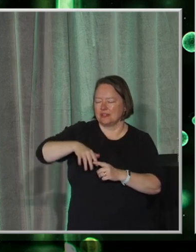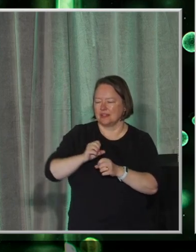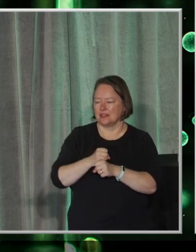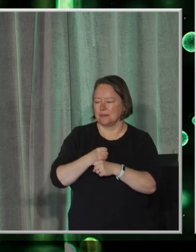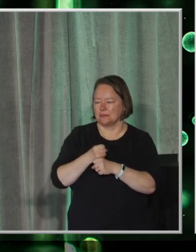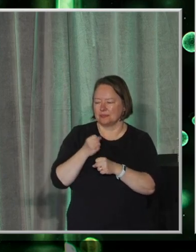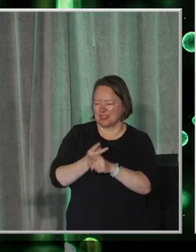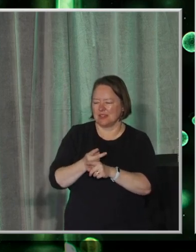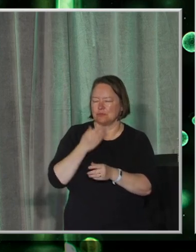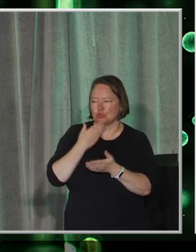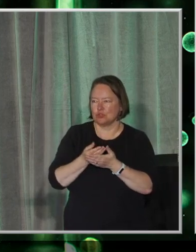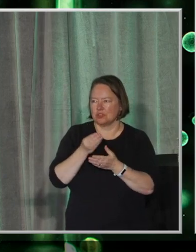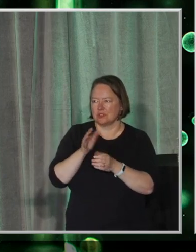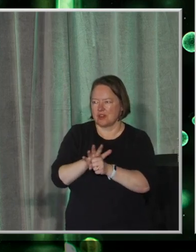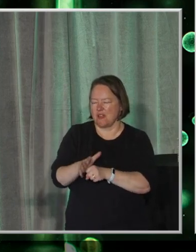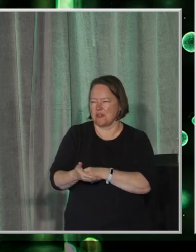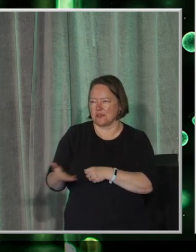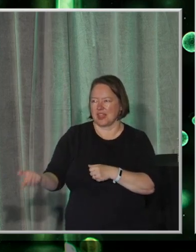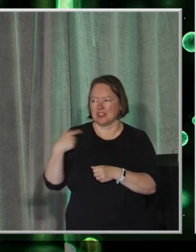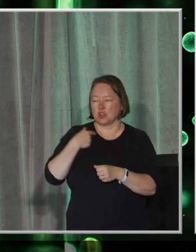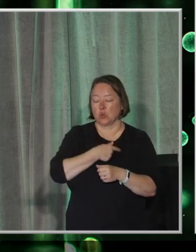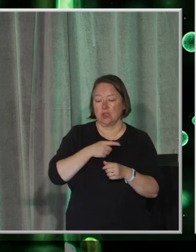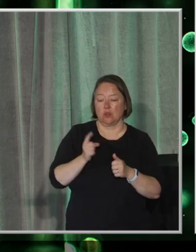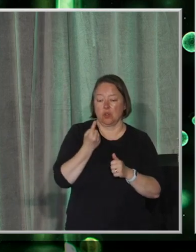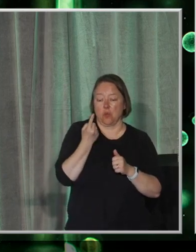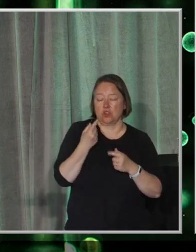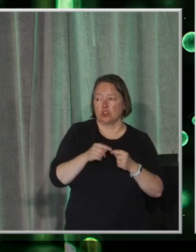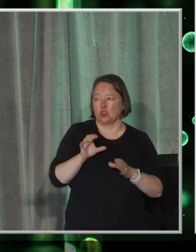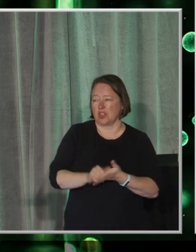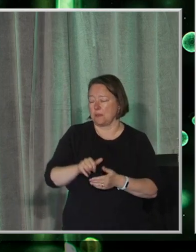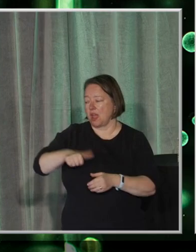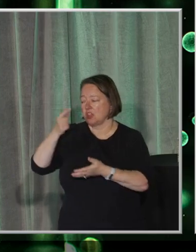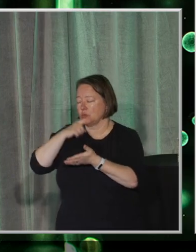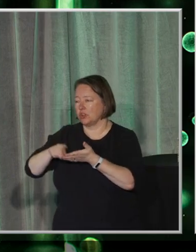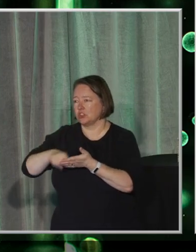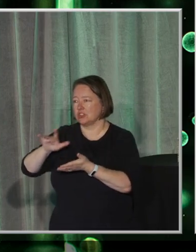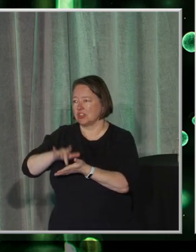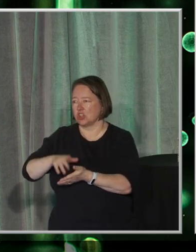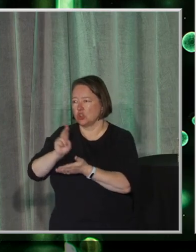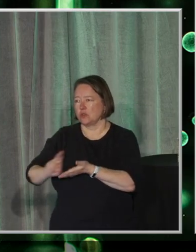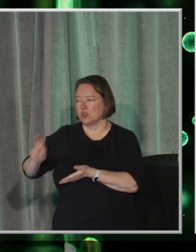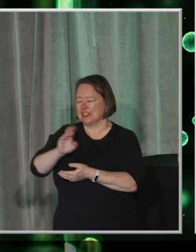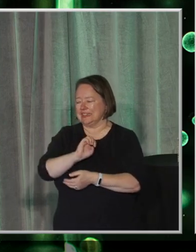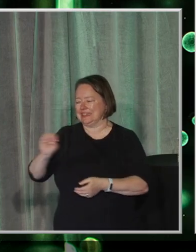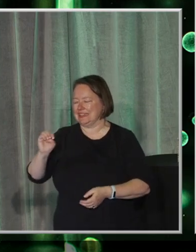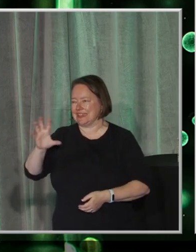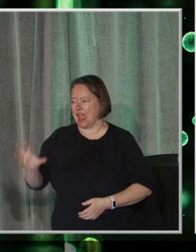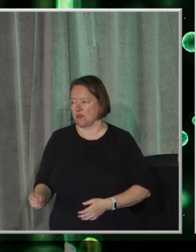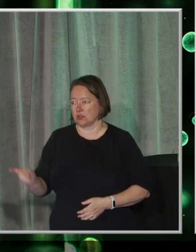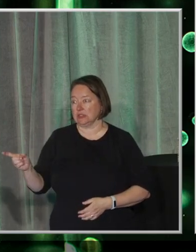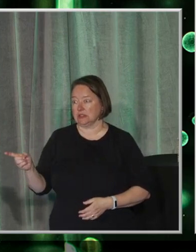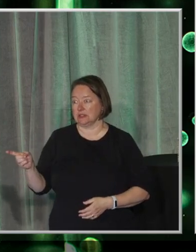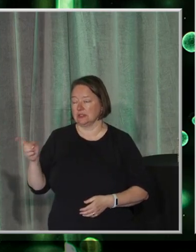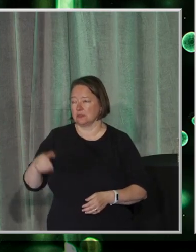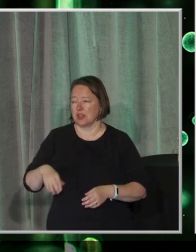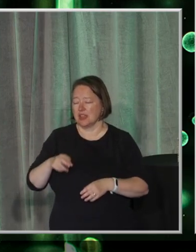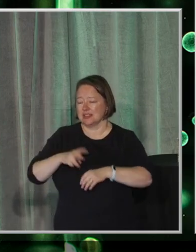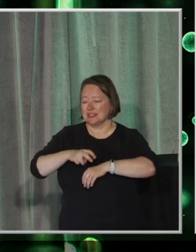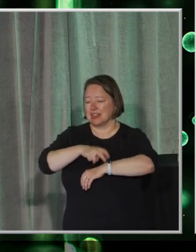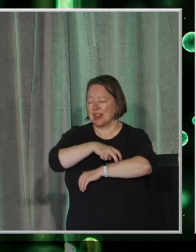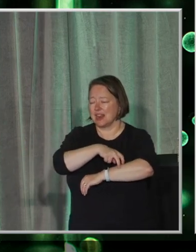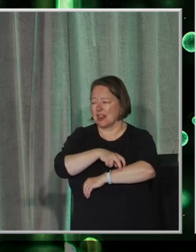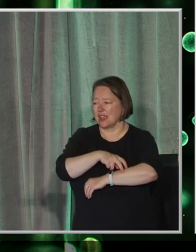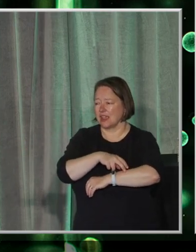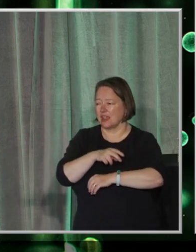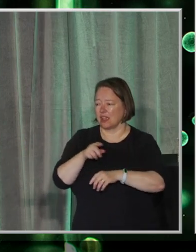always. So currently there are no people trying to do it, although research centers and universities in the East African zone, because Senene are also available